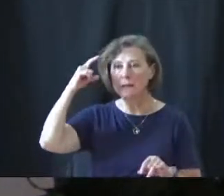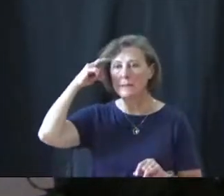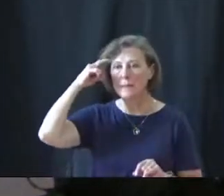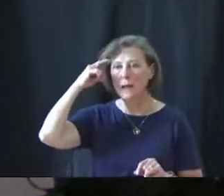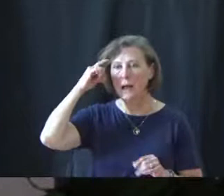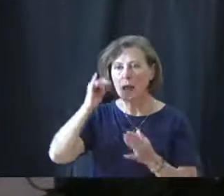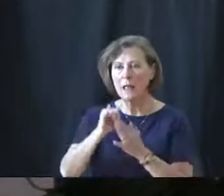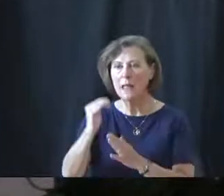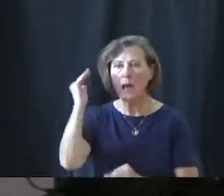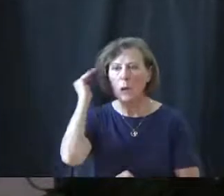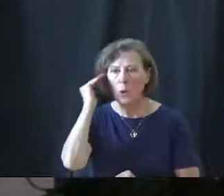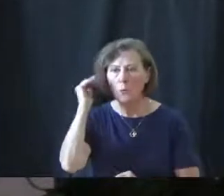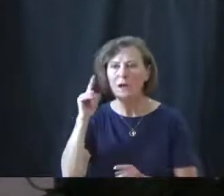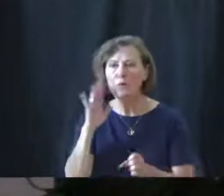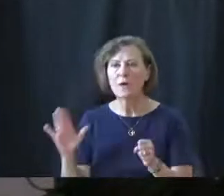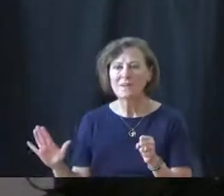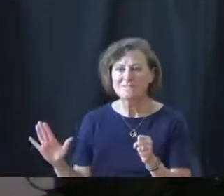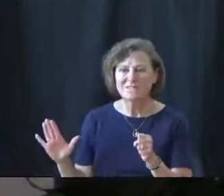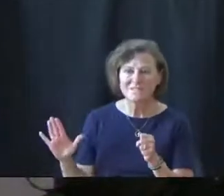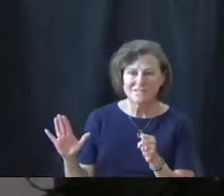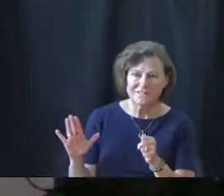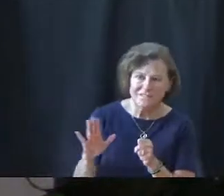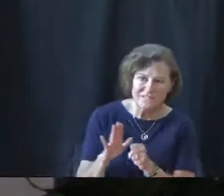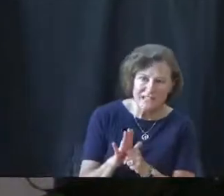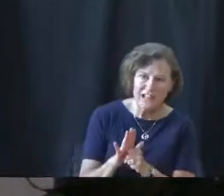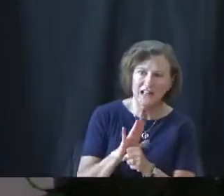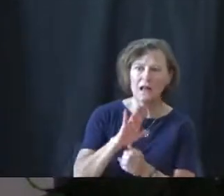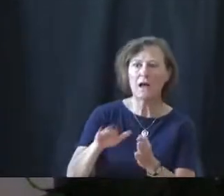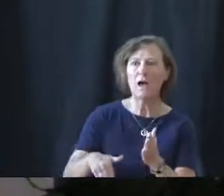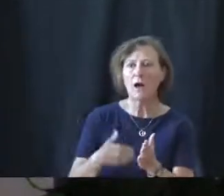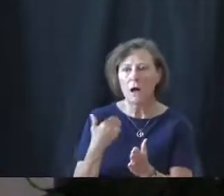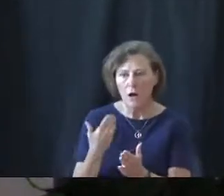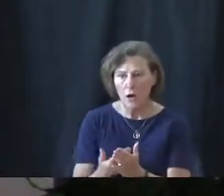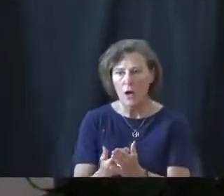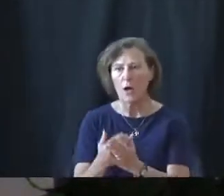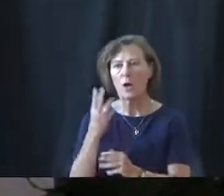will fill all worlds.